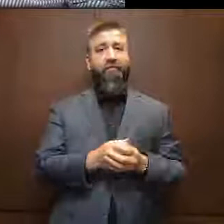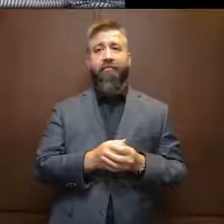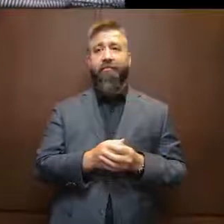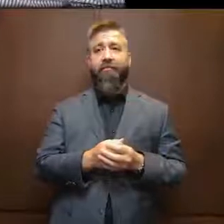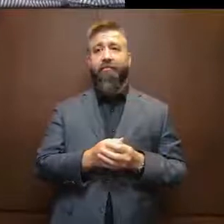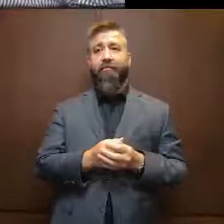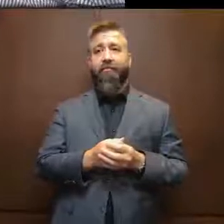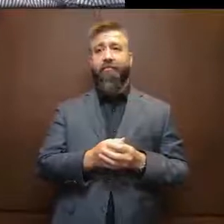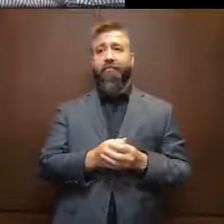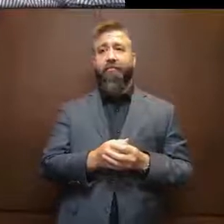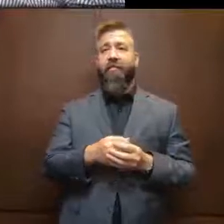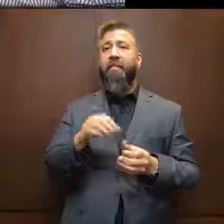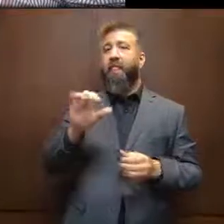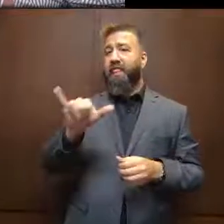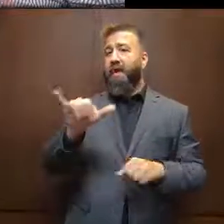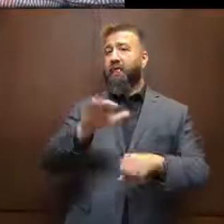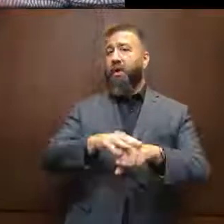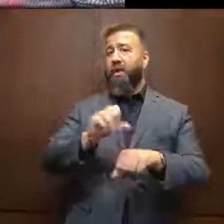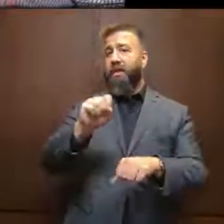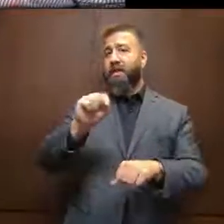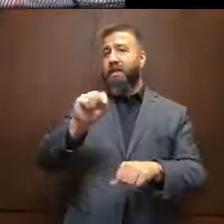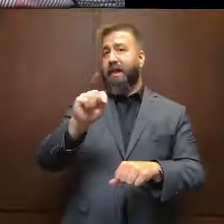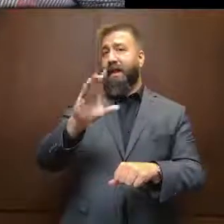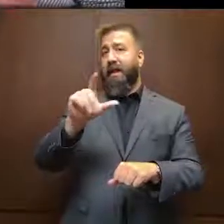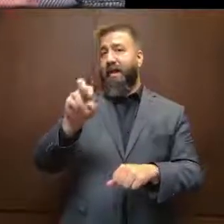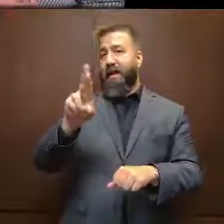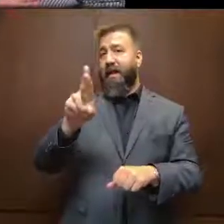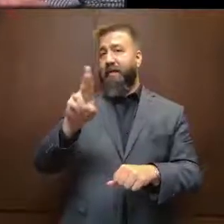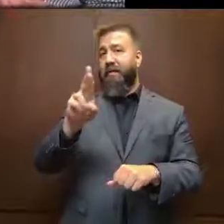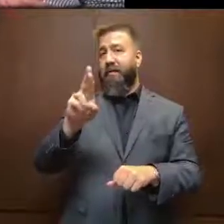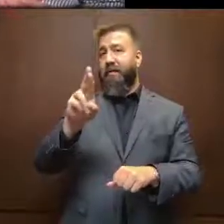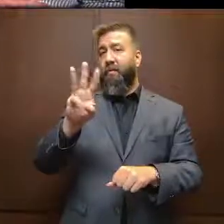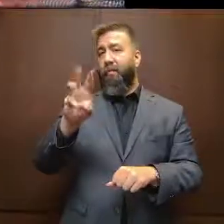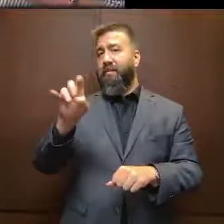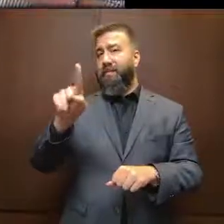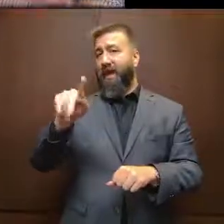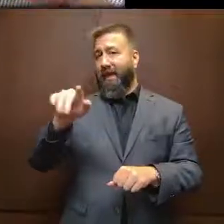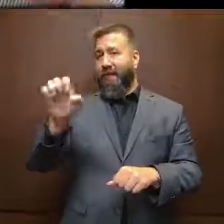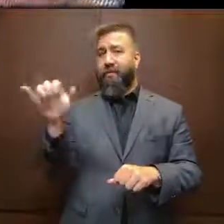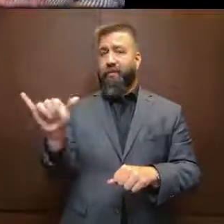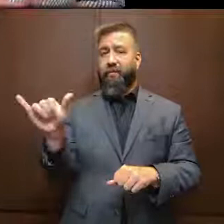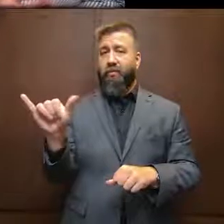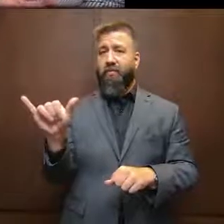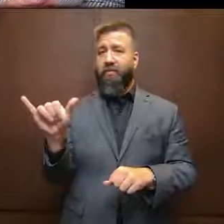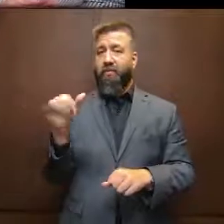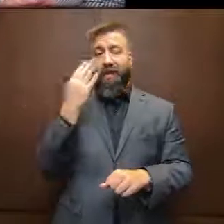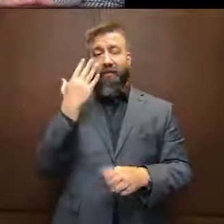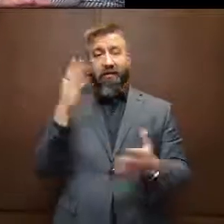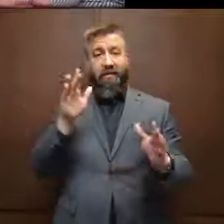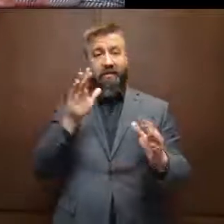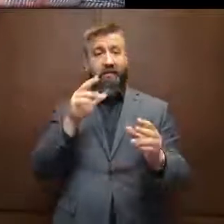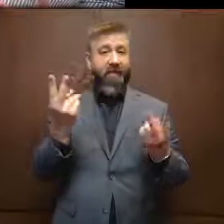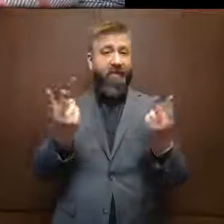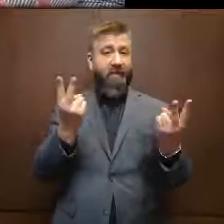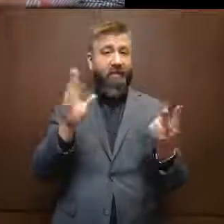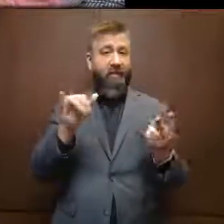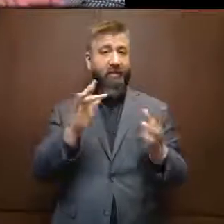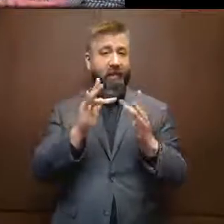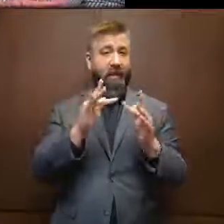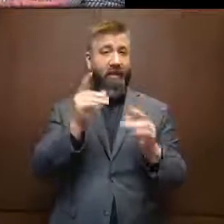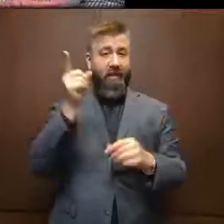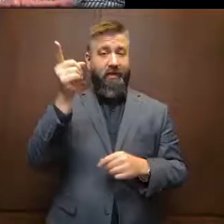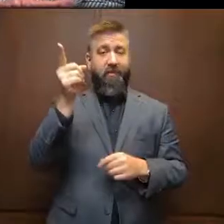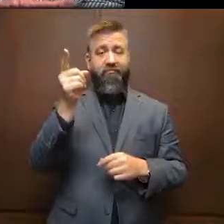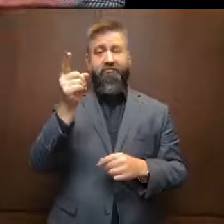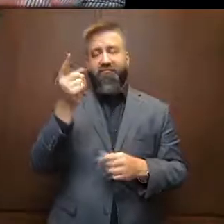basically on the St. Clair County website Yes. also. Yes, so it is. That's what that address is. So if you've been on the St. Clair County website, you'll